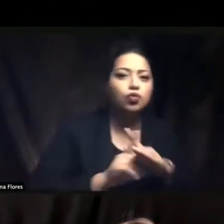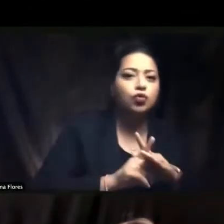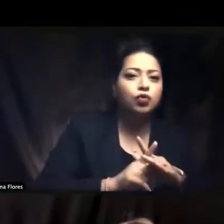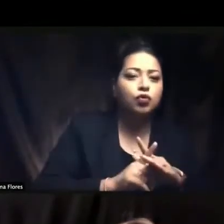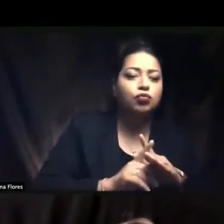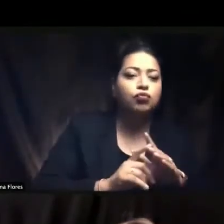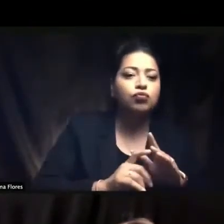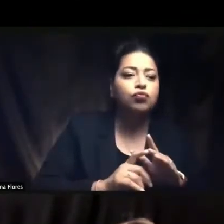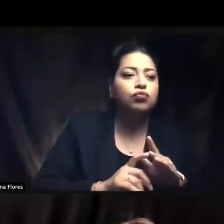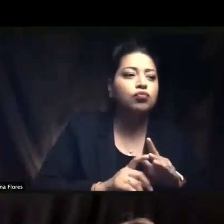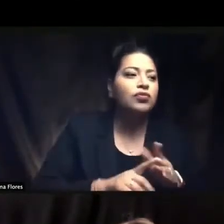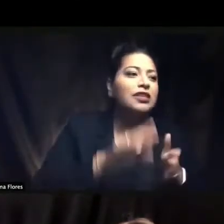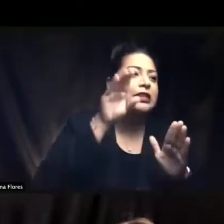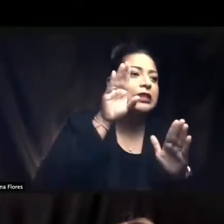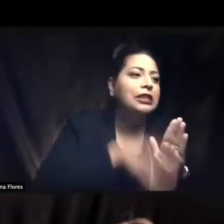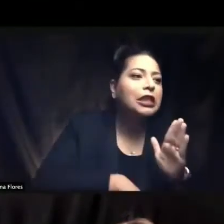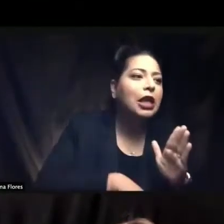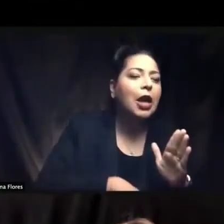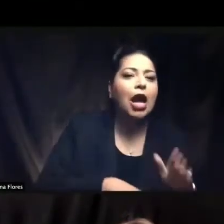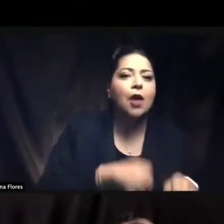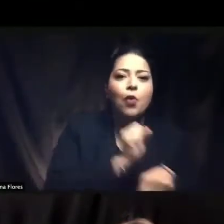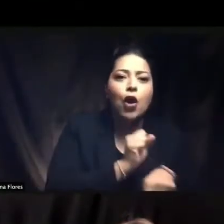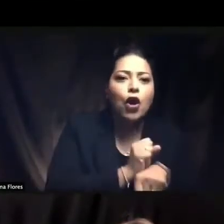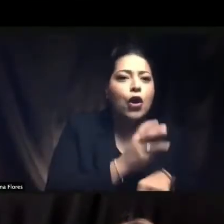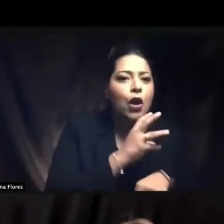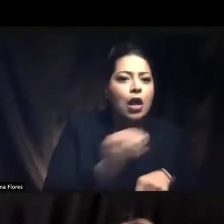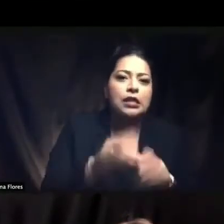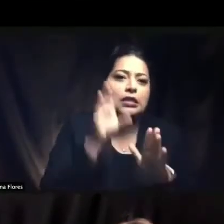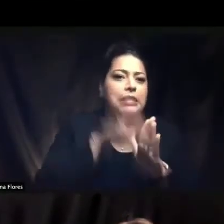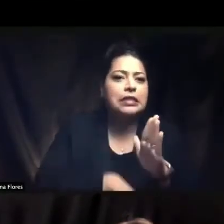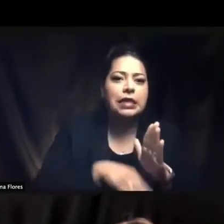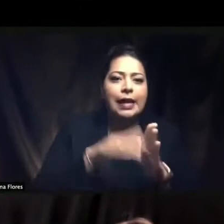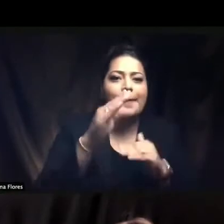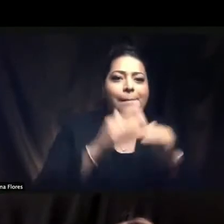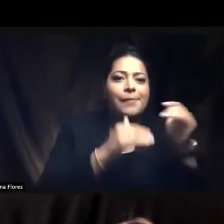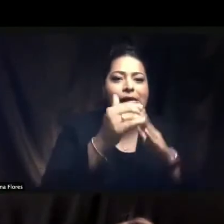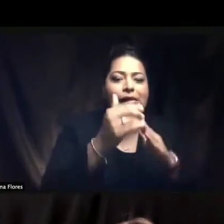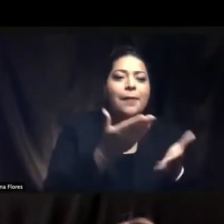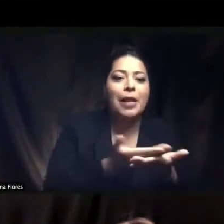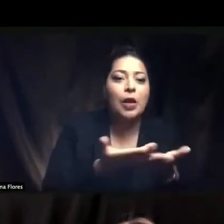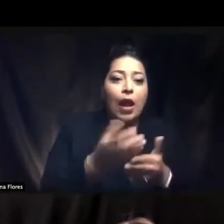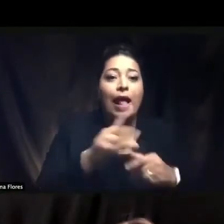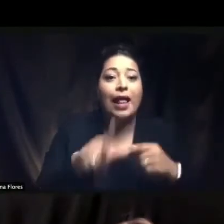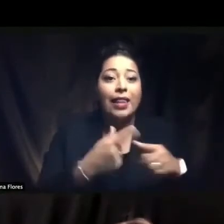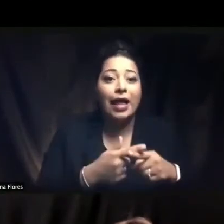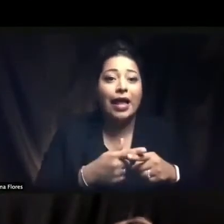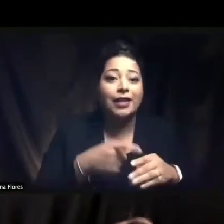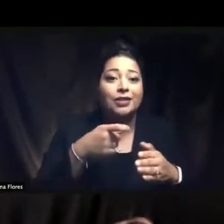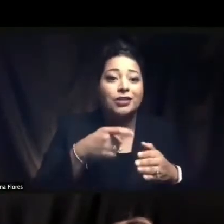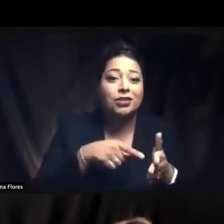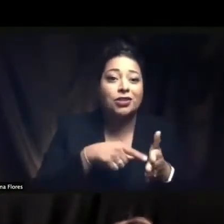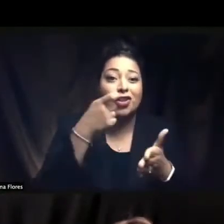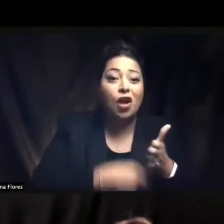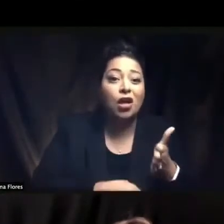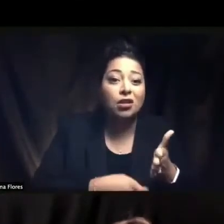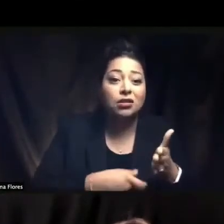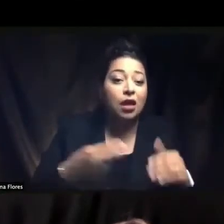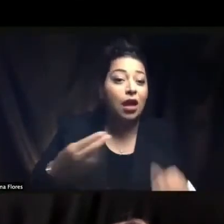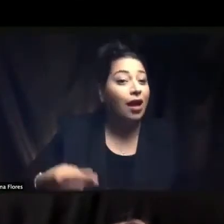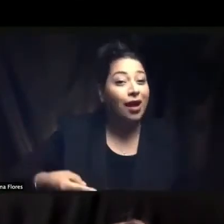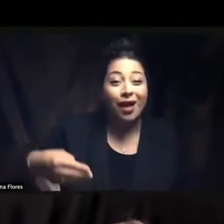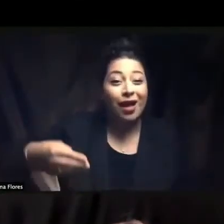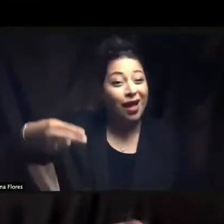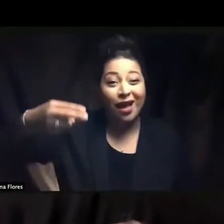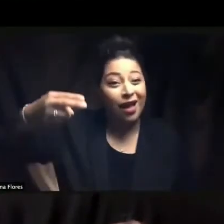stuff, this cheap labor, and these cheap building materials, and charge astronomical prices for neighborhoods that's not